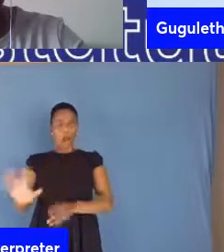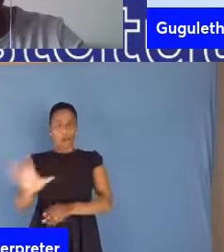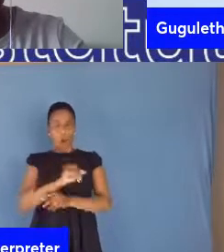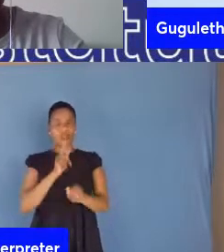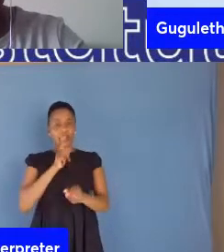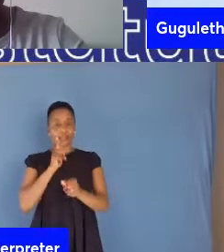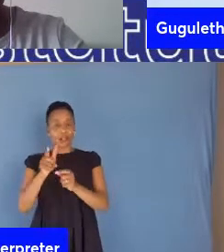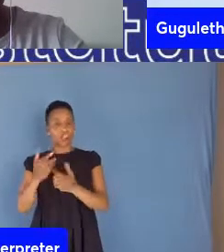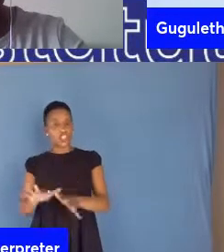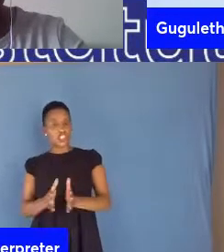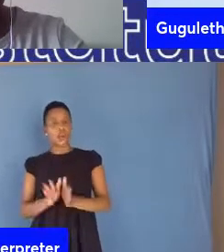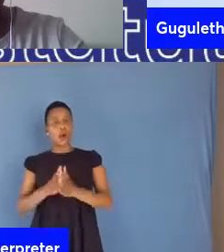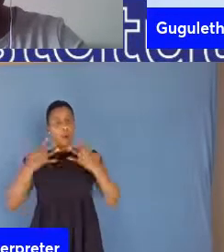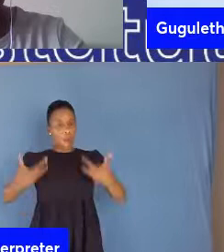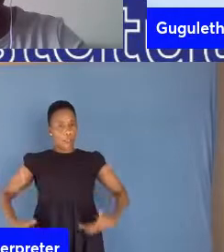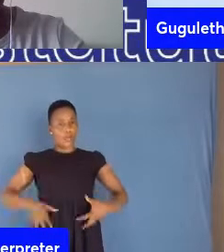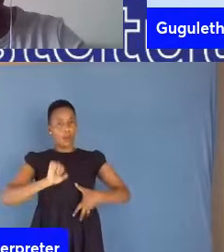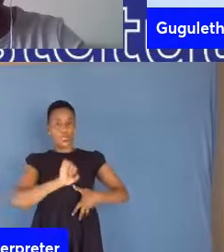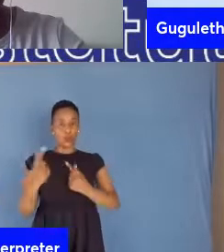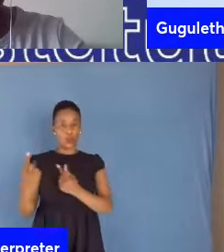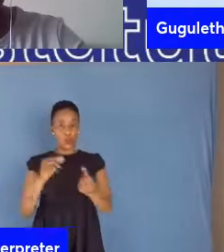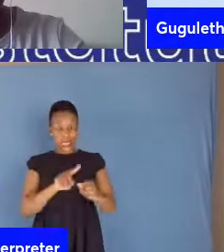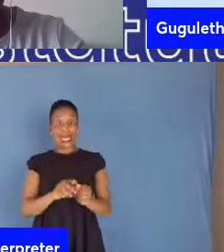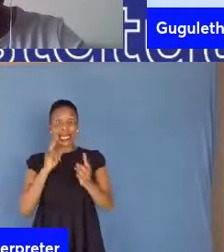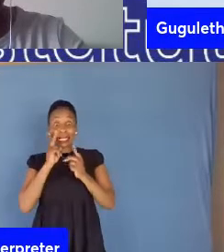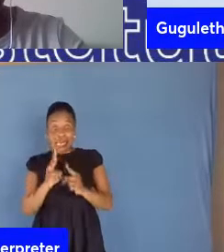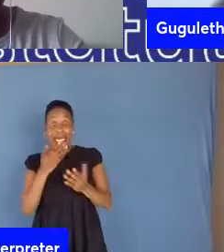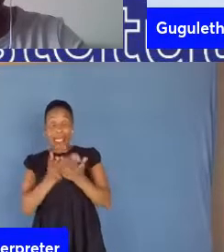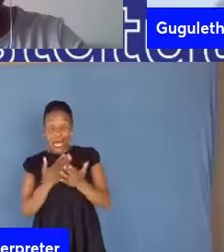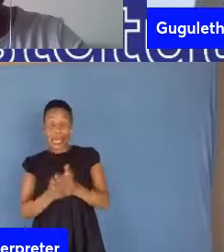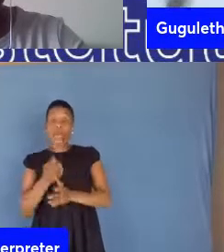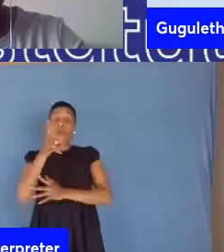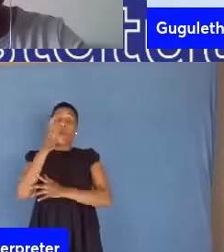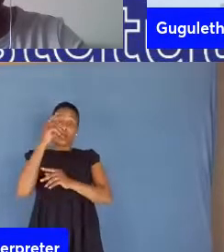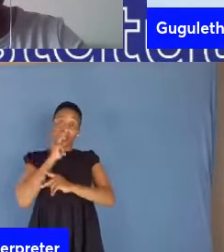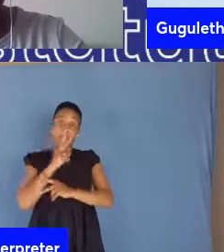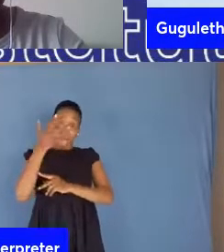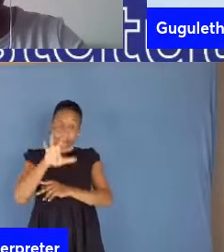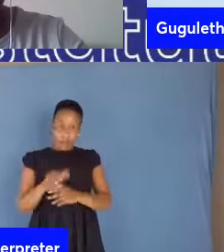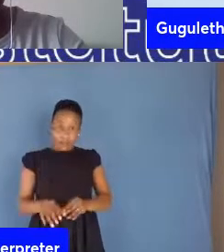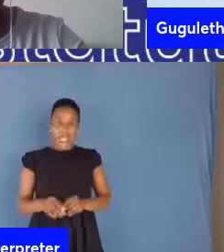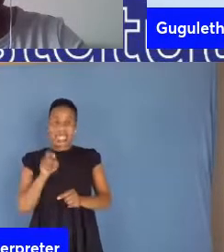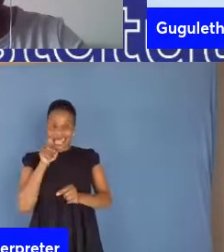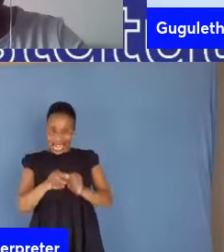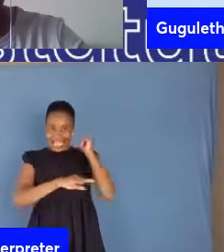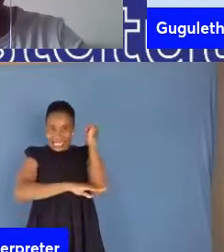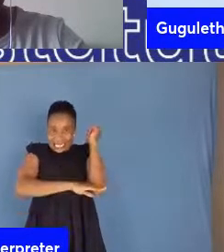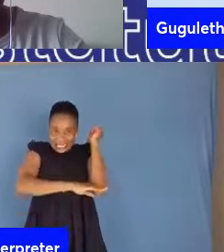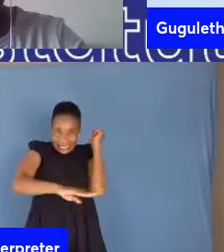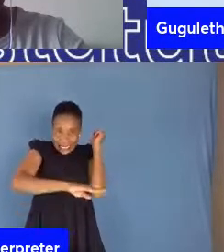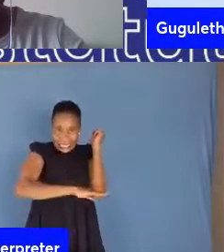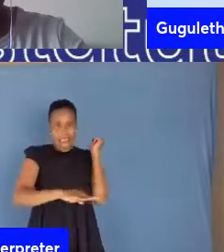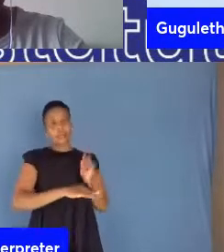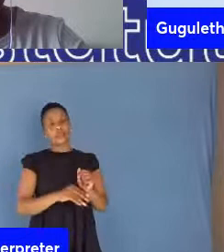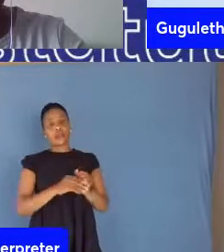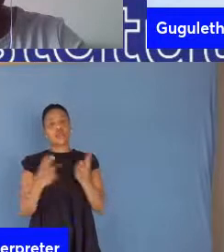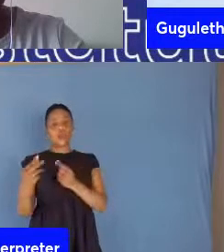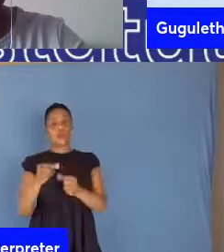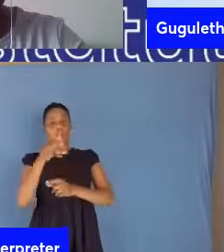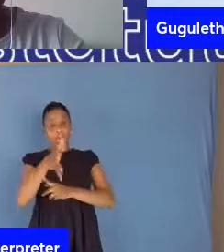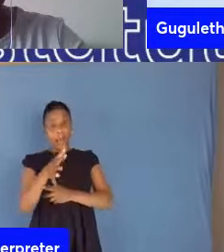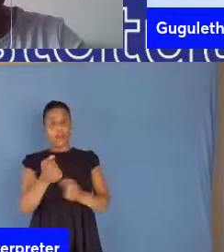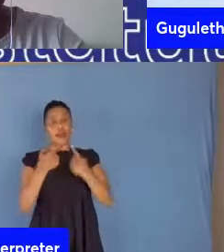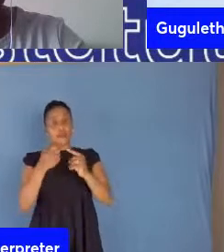is being taught that they can say yes and they can say no. That sort of grounding work is most important. But from a